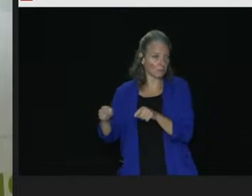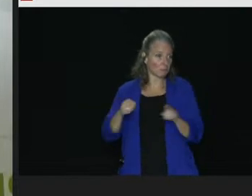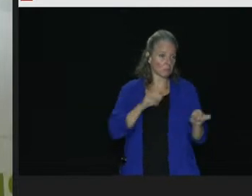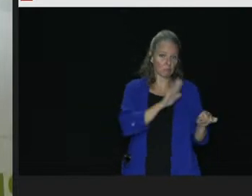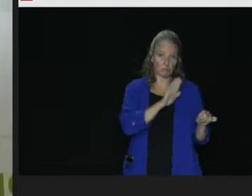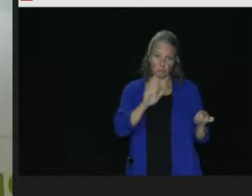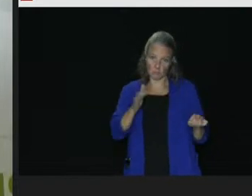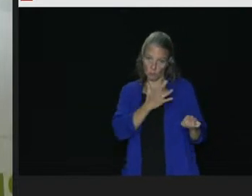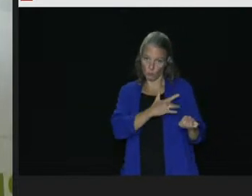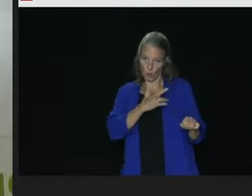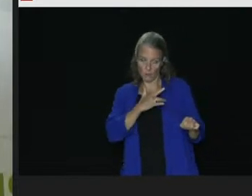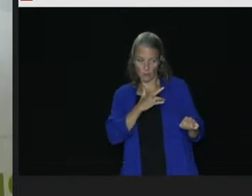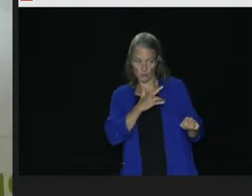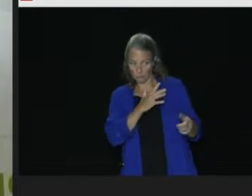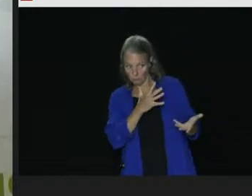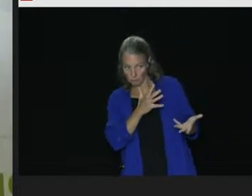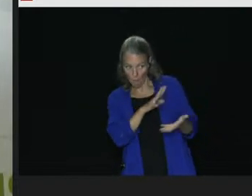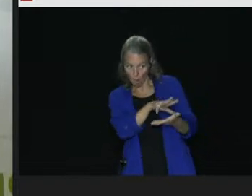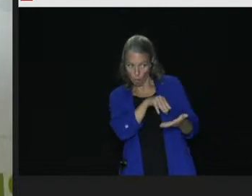have learned from the fourth wave,